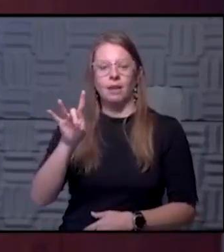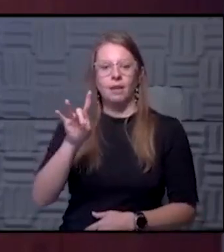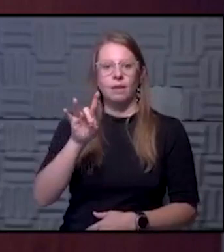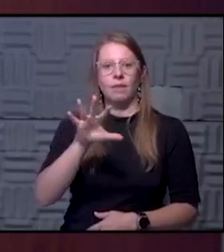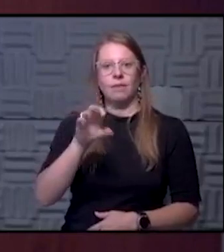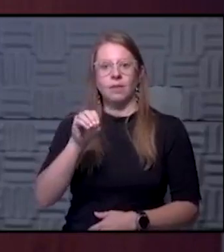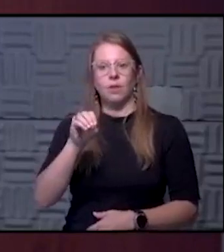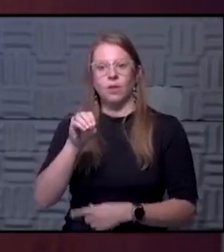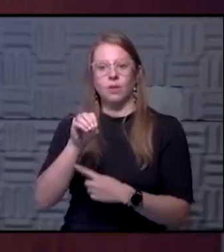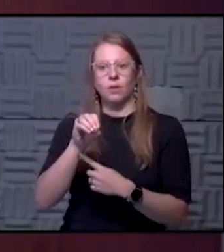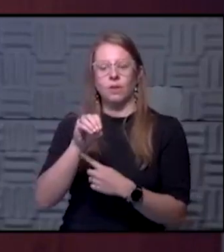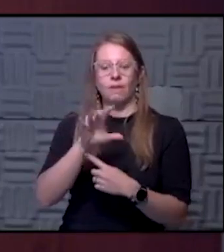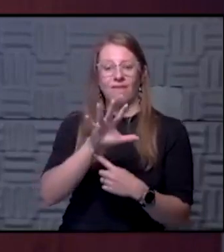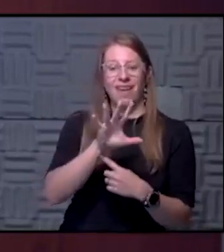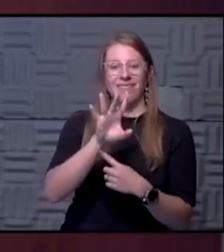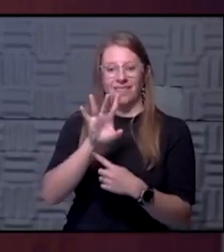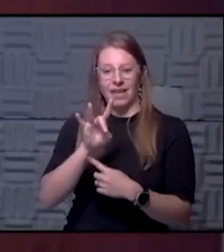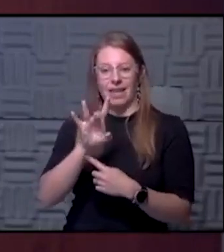913-588-4022. That's